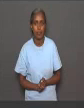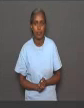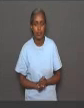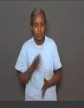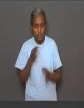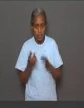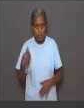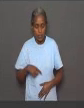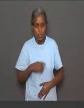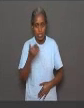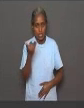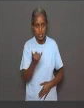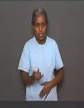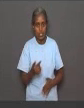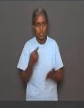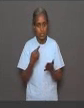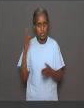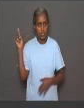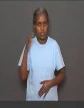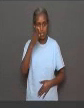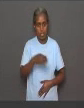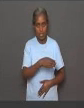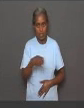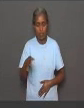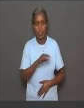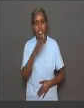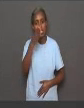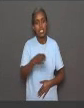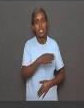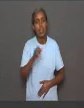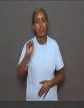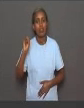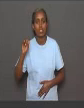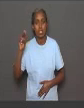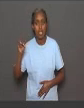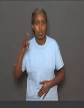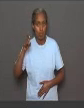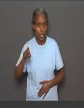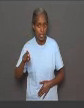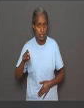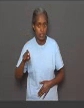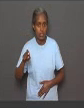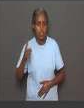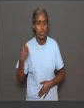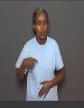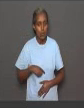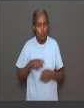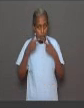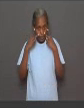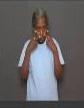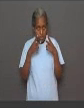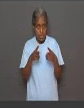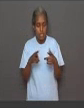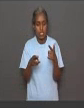If we sketch this graph and the graph of sine of x, we see that